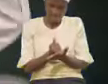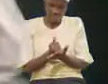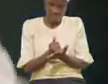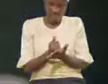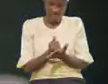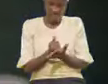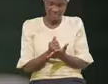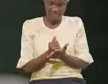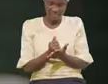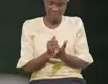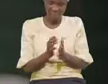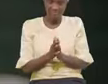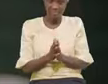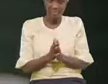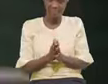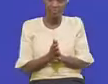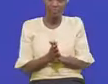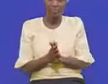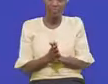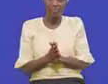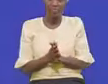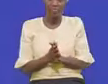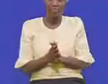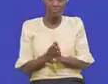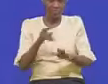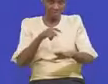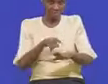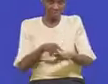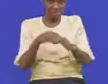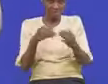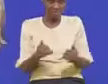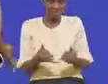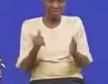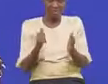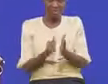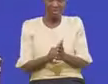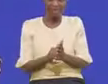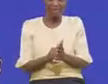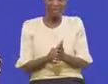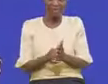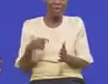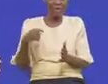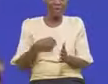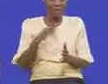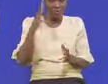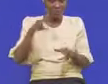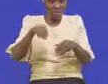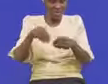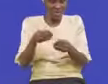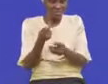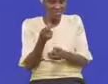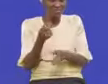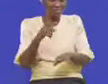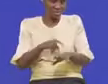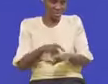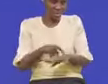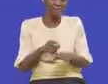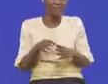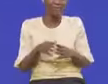Amen. At the time, we're going to give a little space of time. Hey, I'm na monu